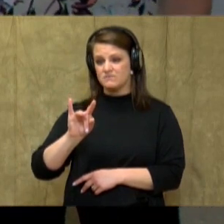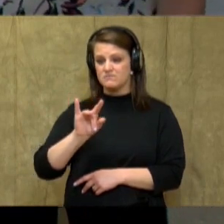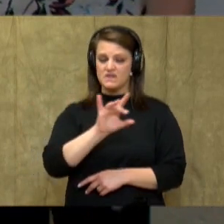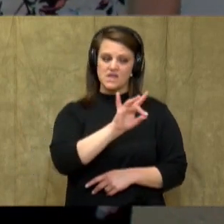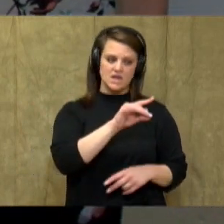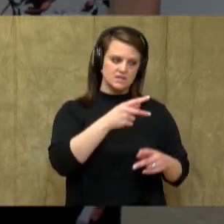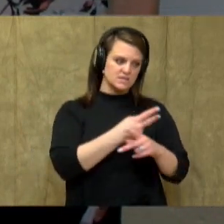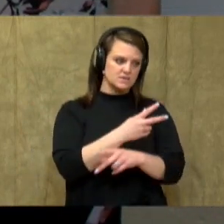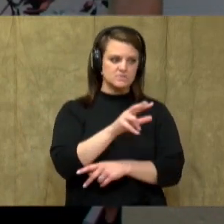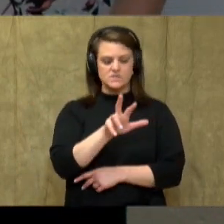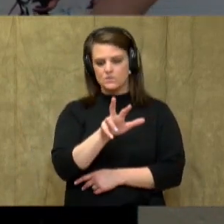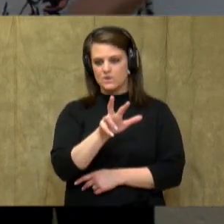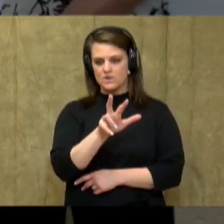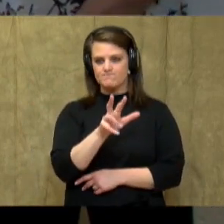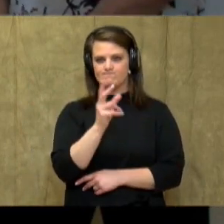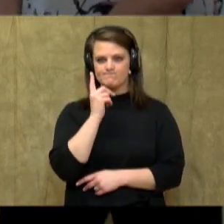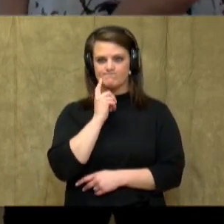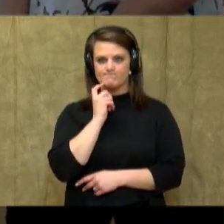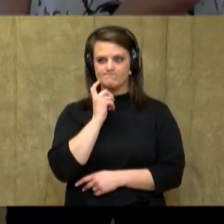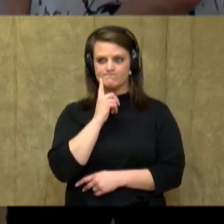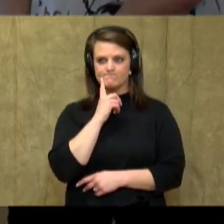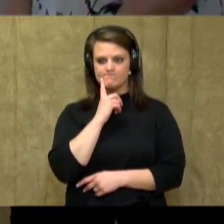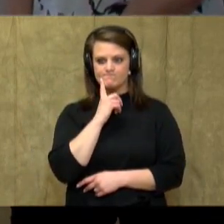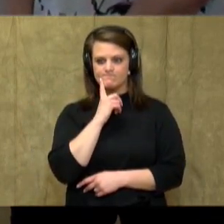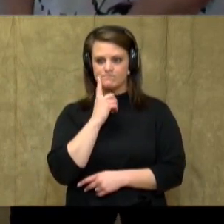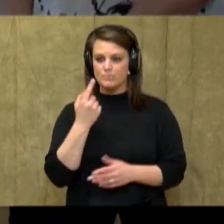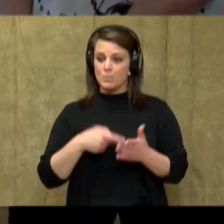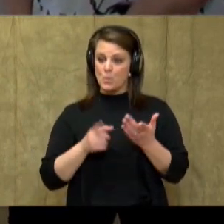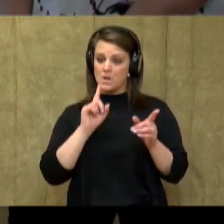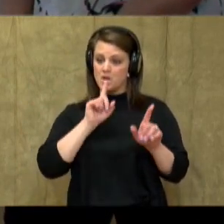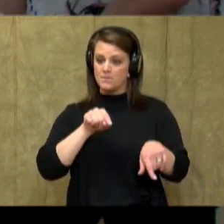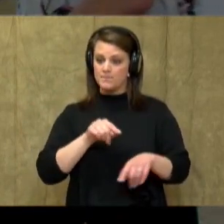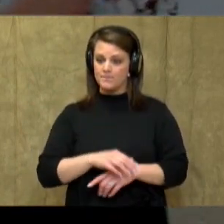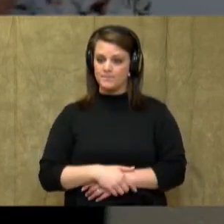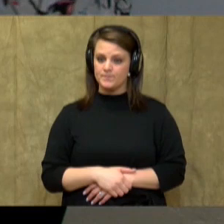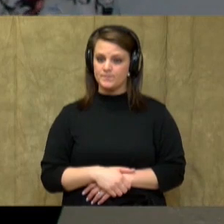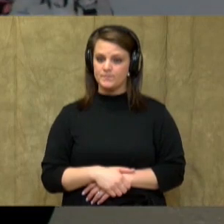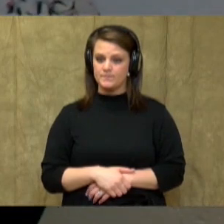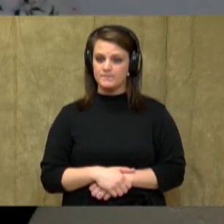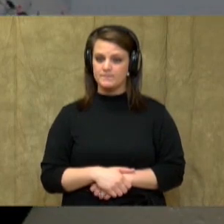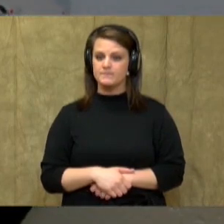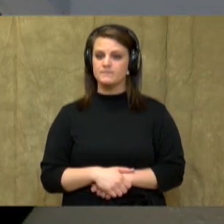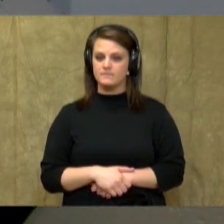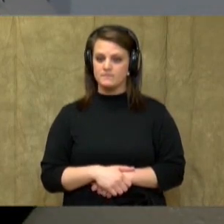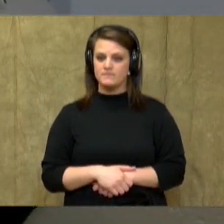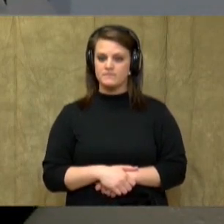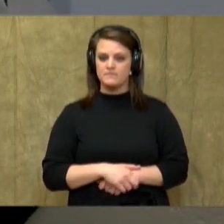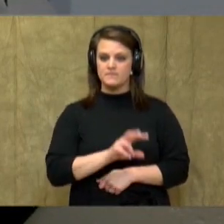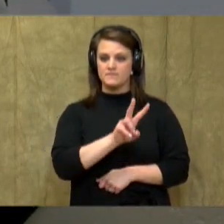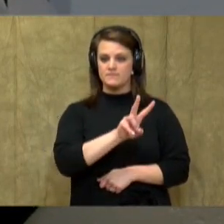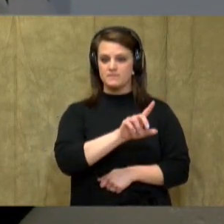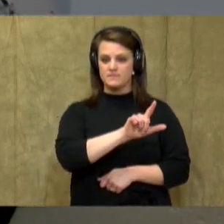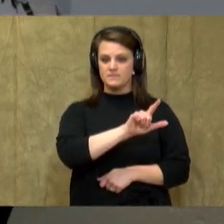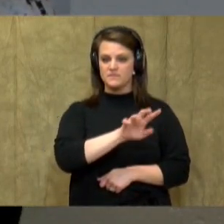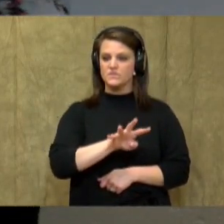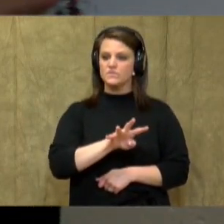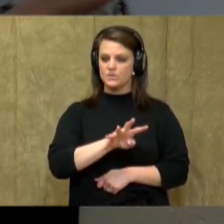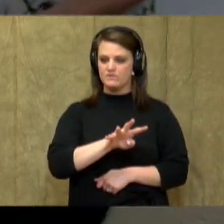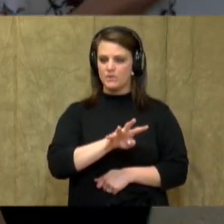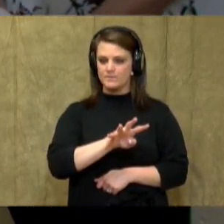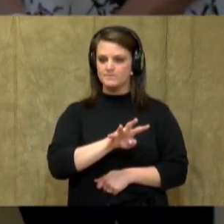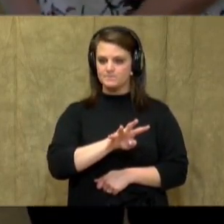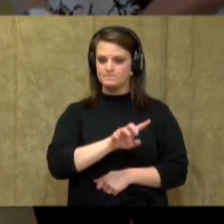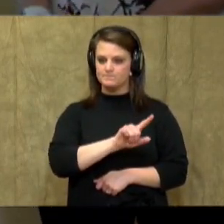8 times 3, what could it be? Yeah, it should be